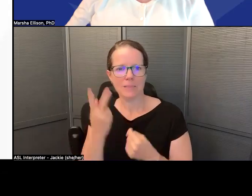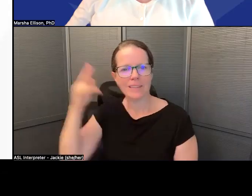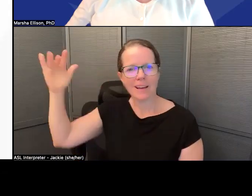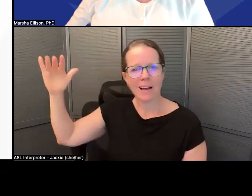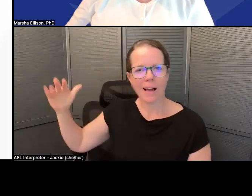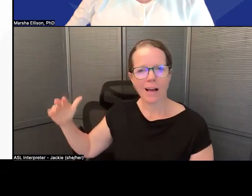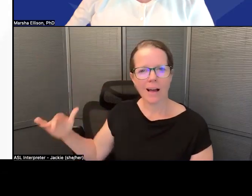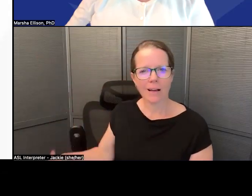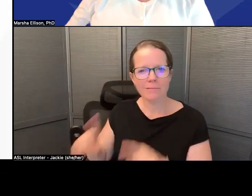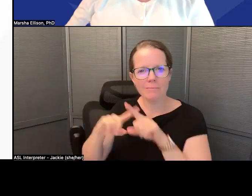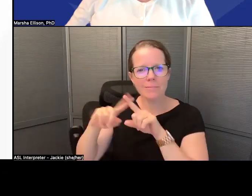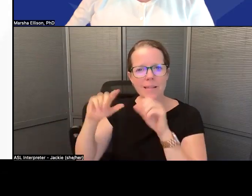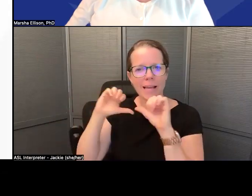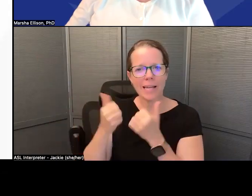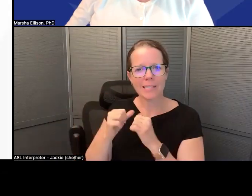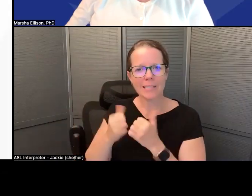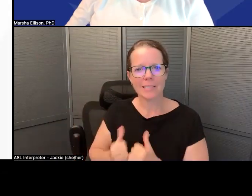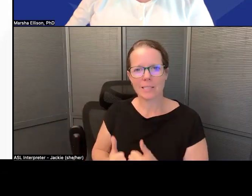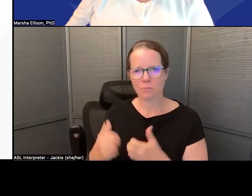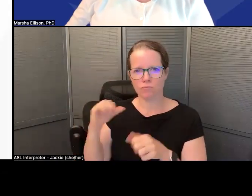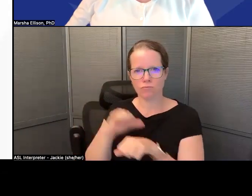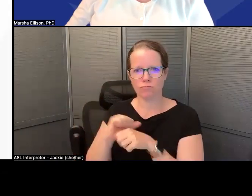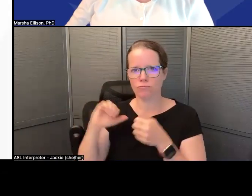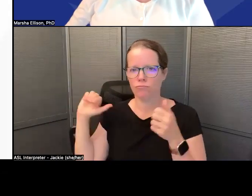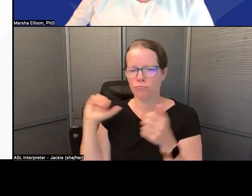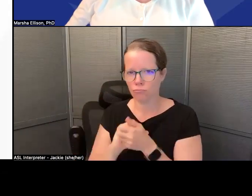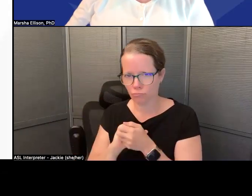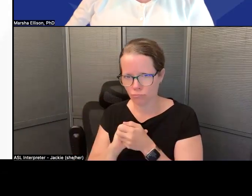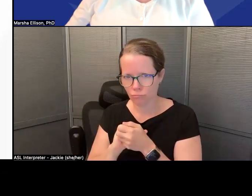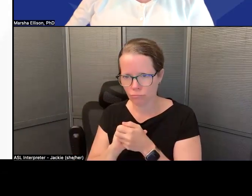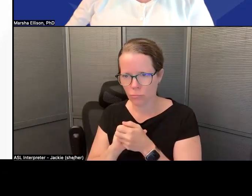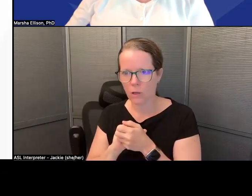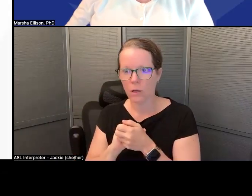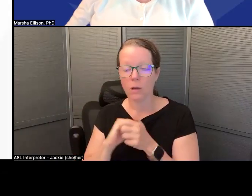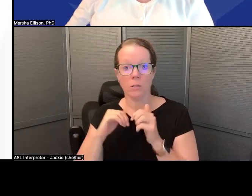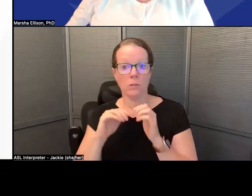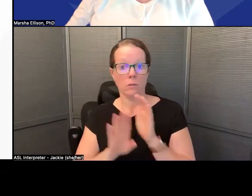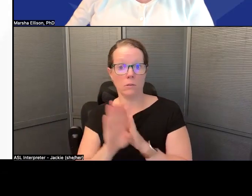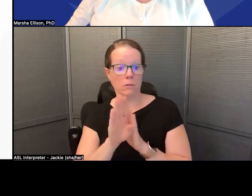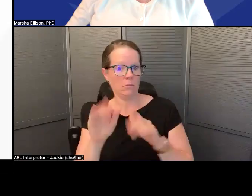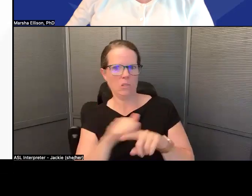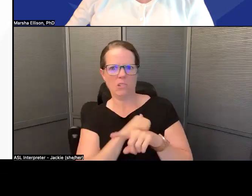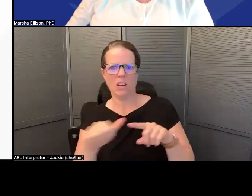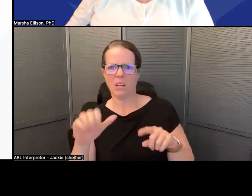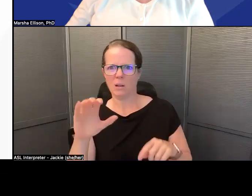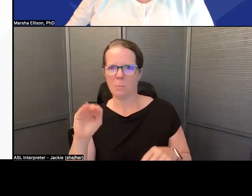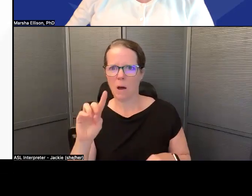very closely with us in designing what the training module should look like. Next slide.